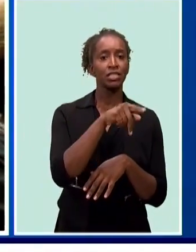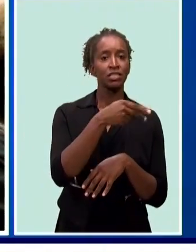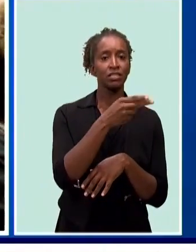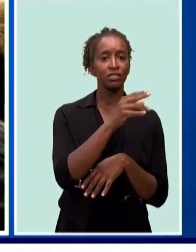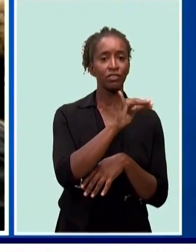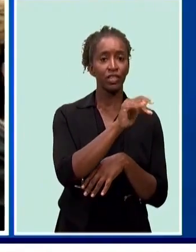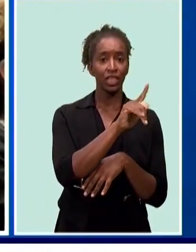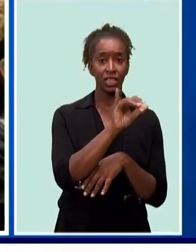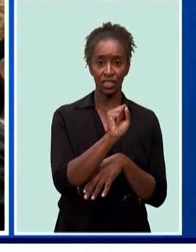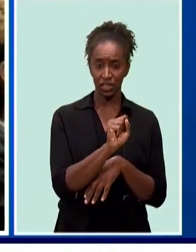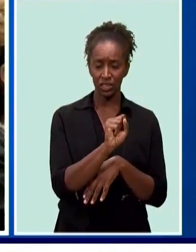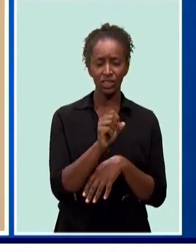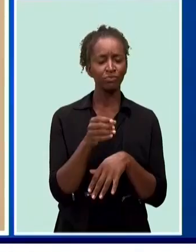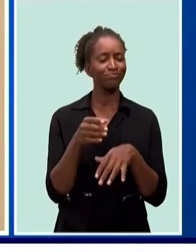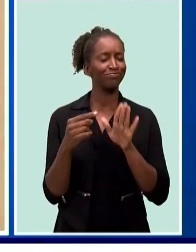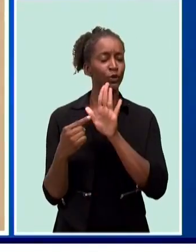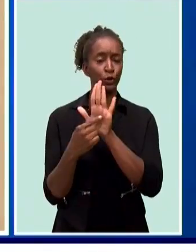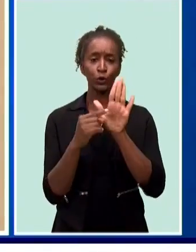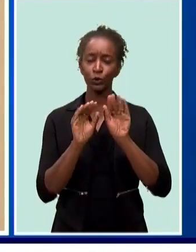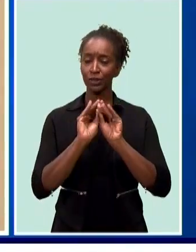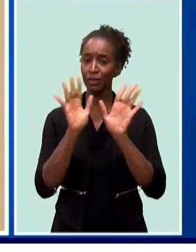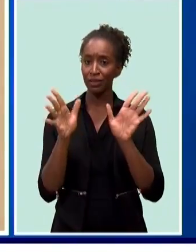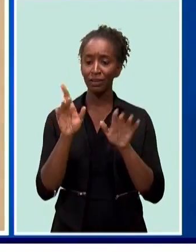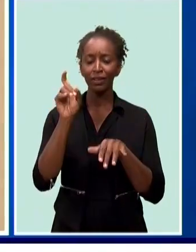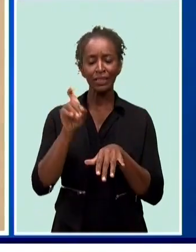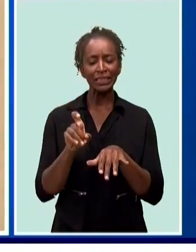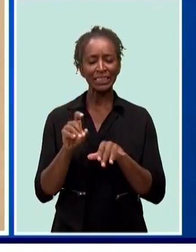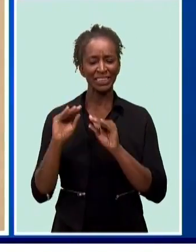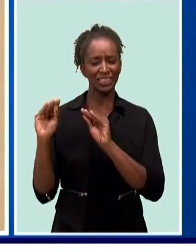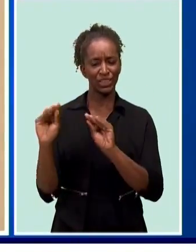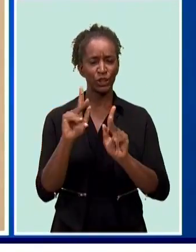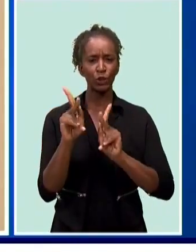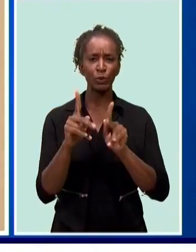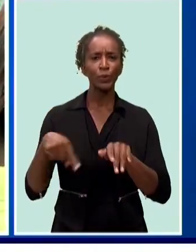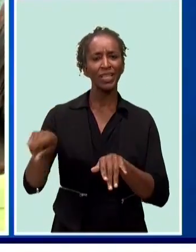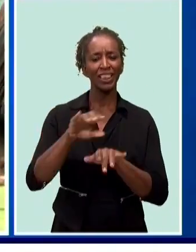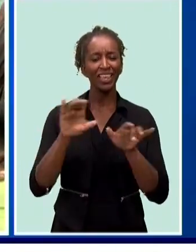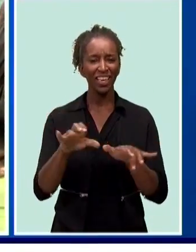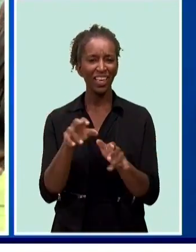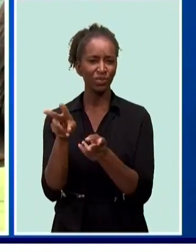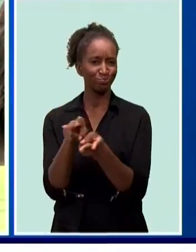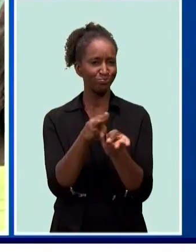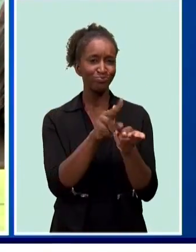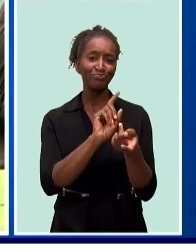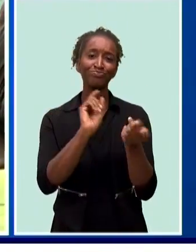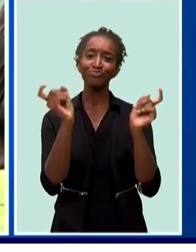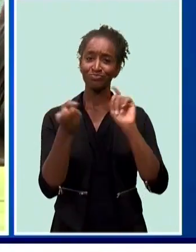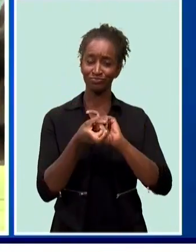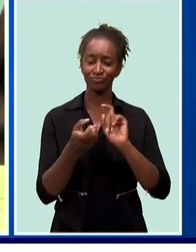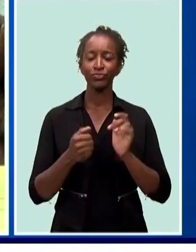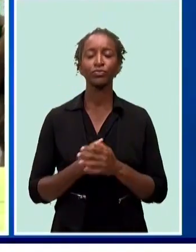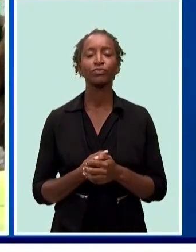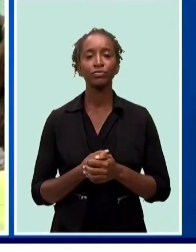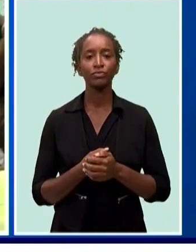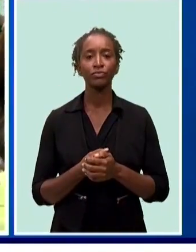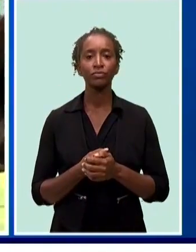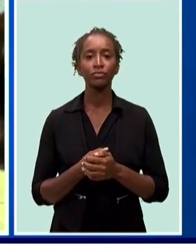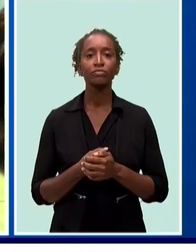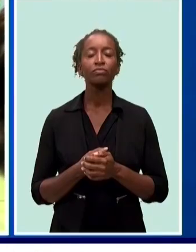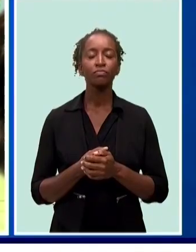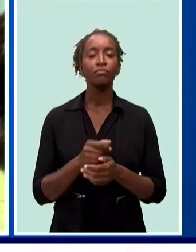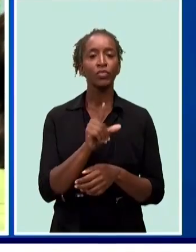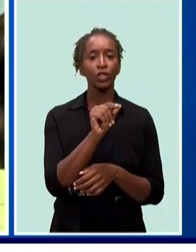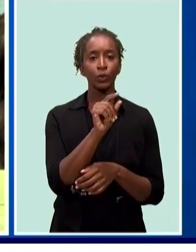change campaigns are needed. Dr. Best was a featured speaker at the launch of the report of the 2016-2017